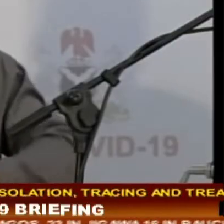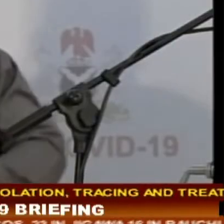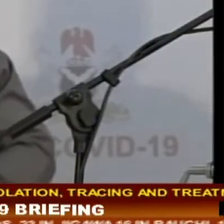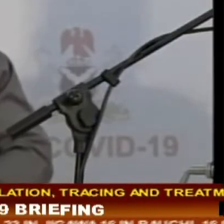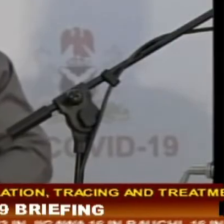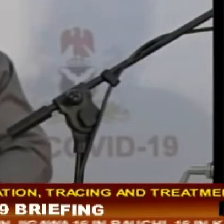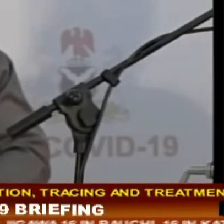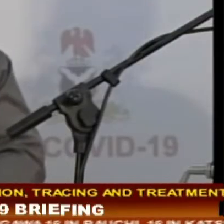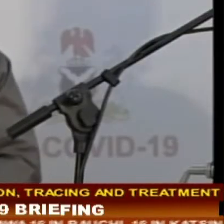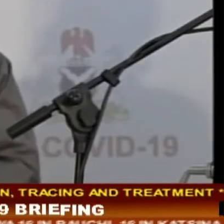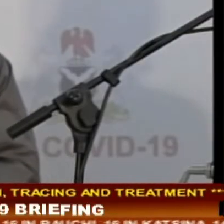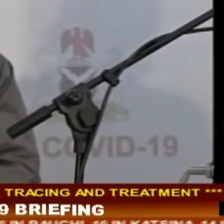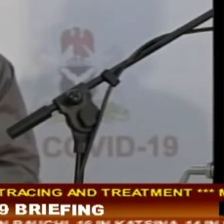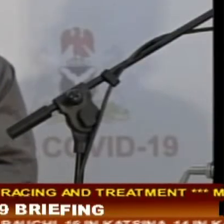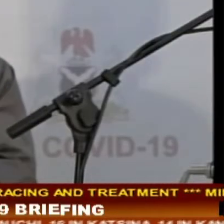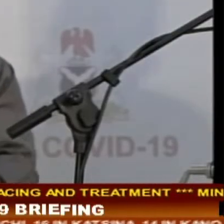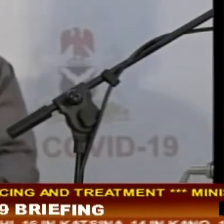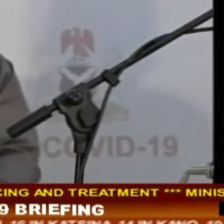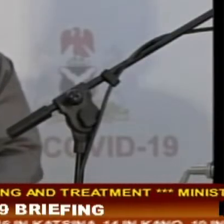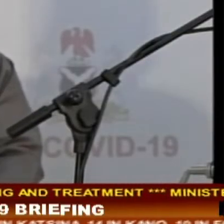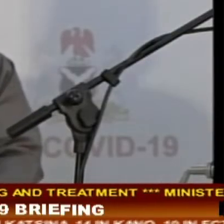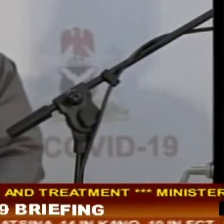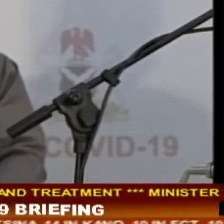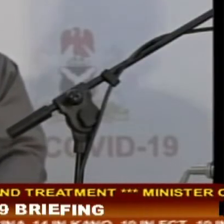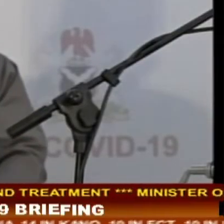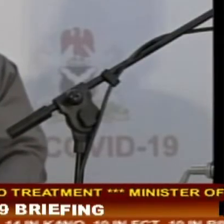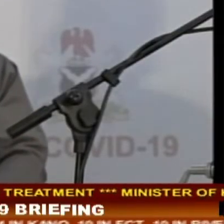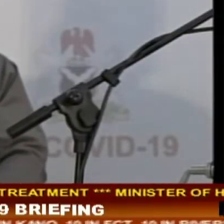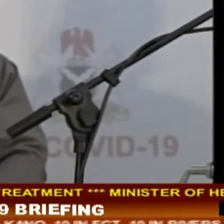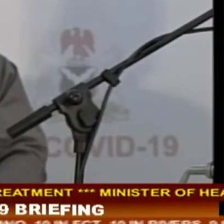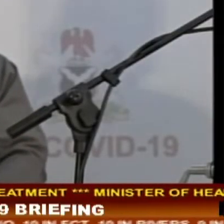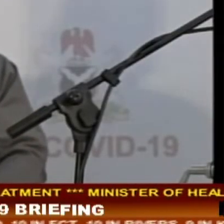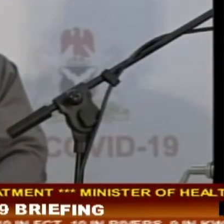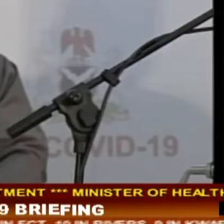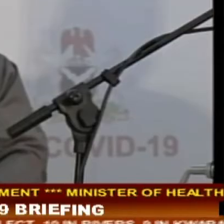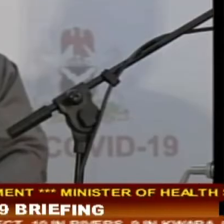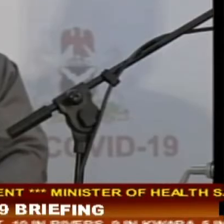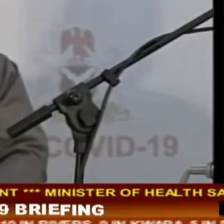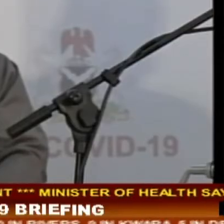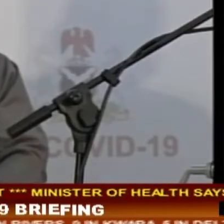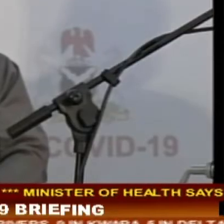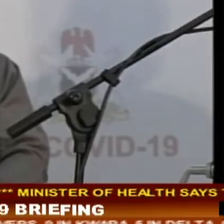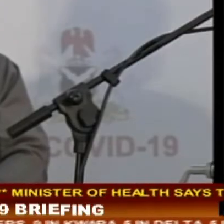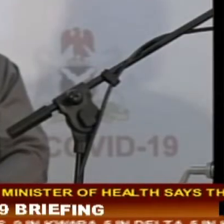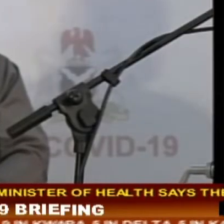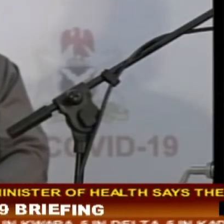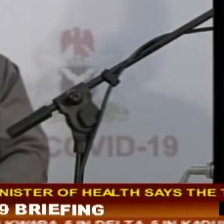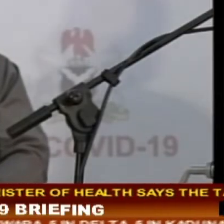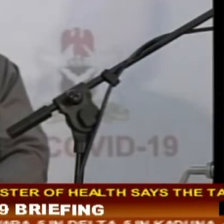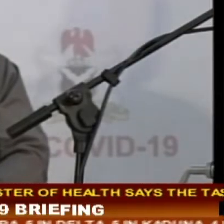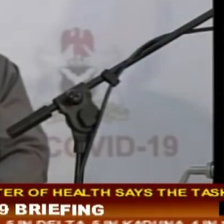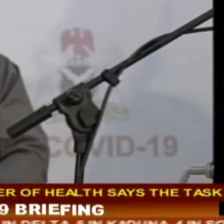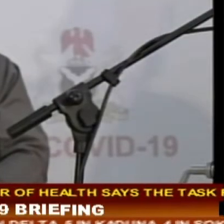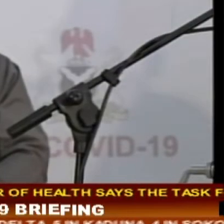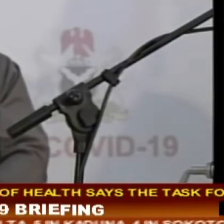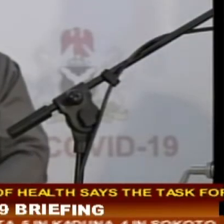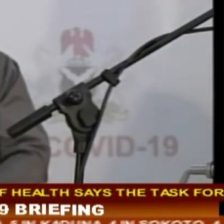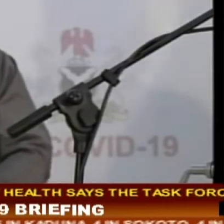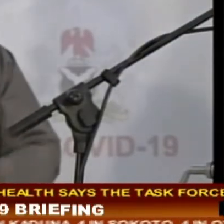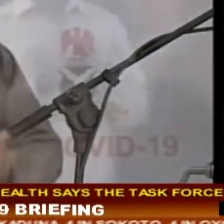is good afternoon all my name is Friday I'm a reporter with ches TV um my first uh